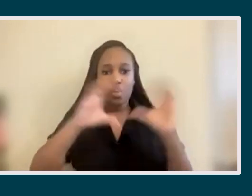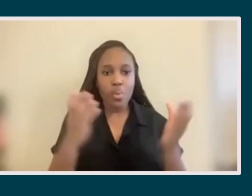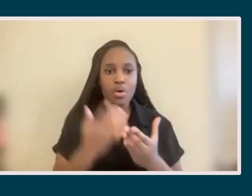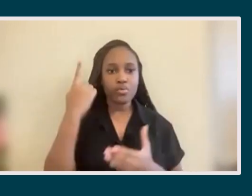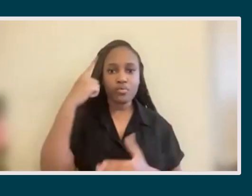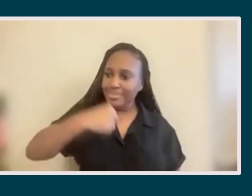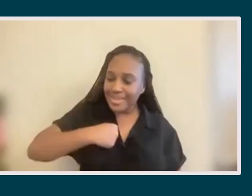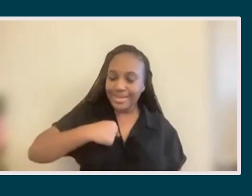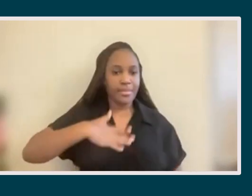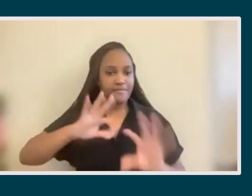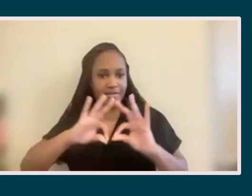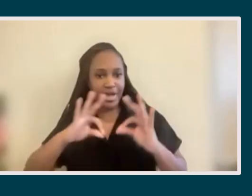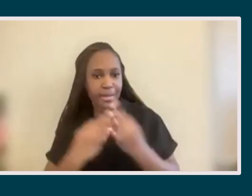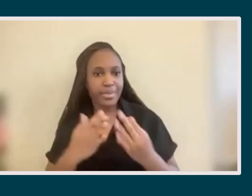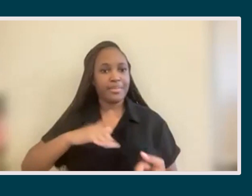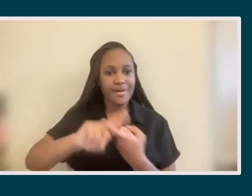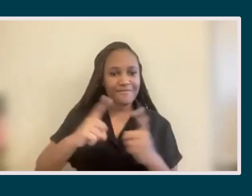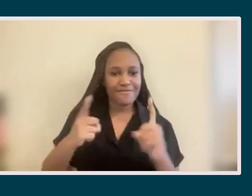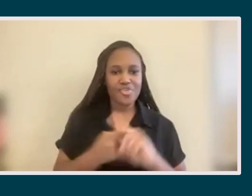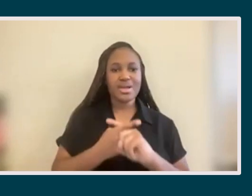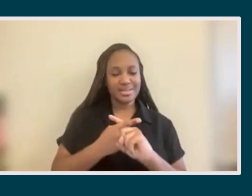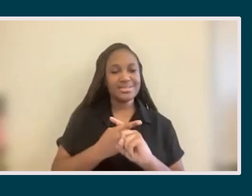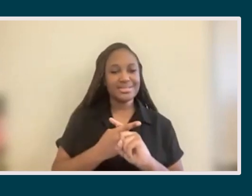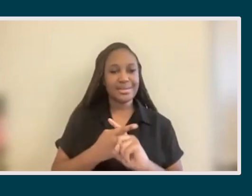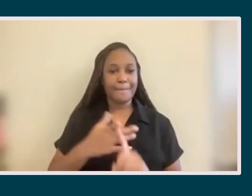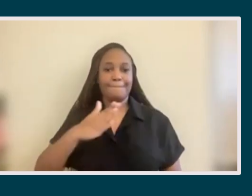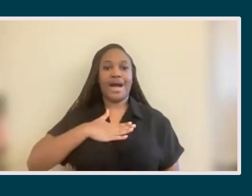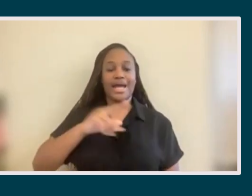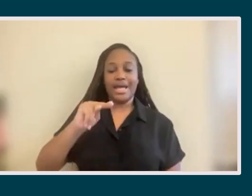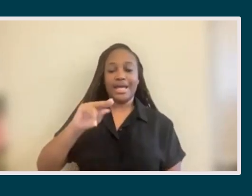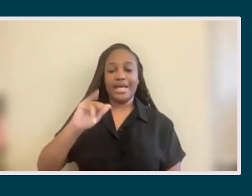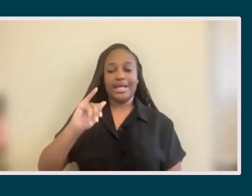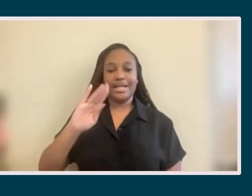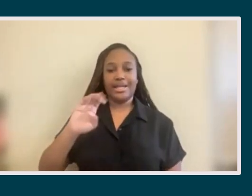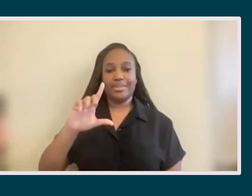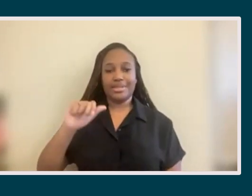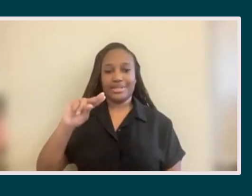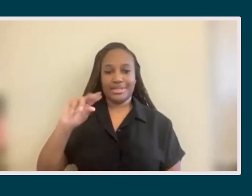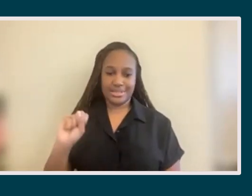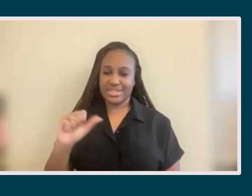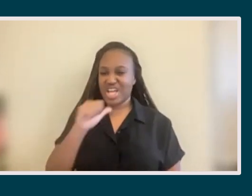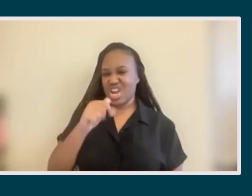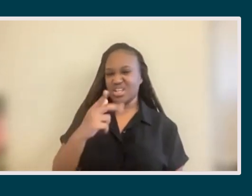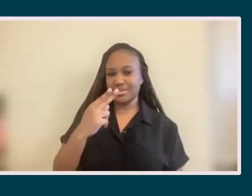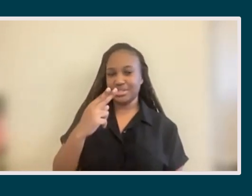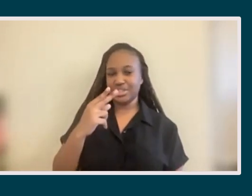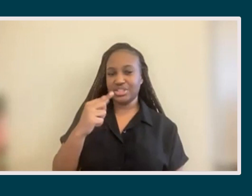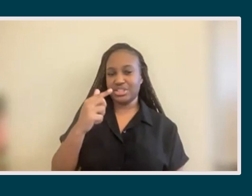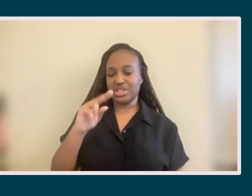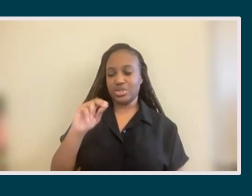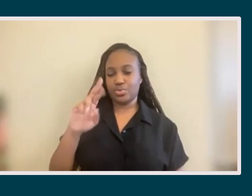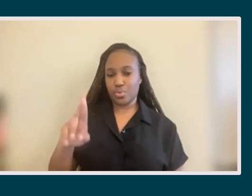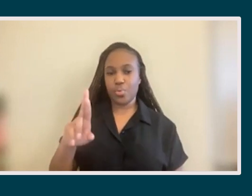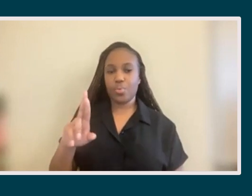live in, and for my nibblings. That's a non-gendered word for niece and nibbling or other nibbling.